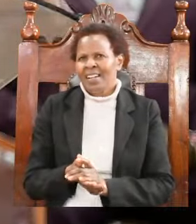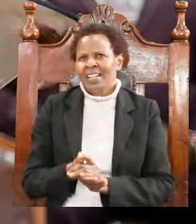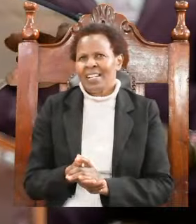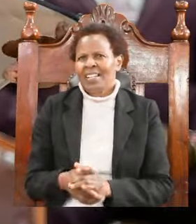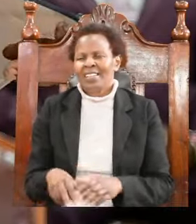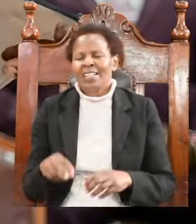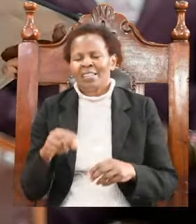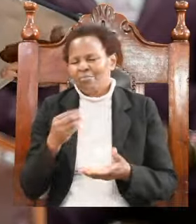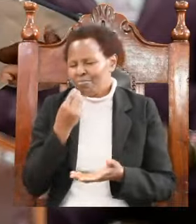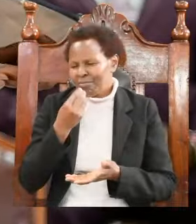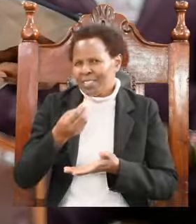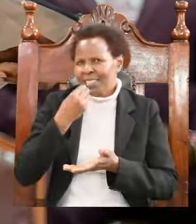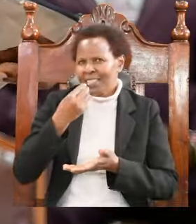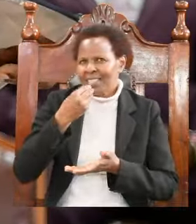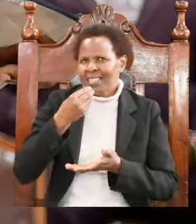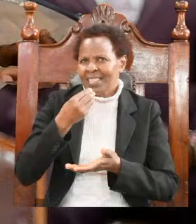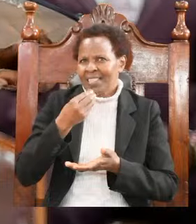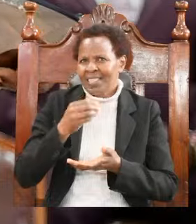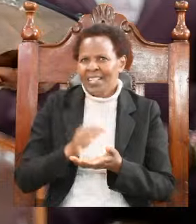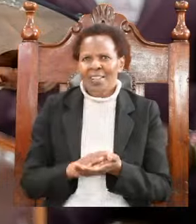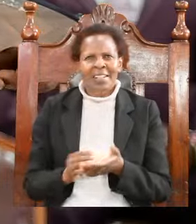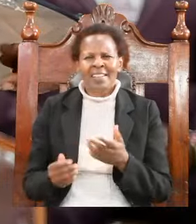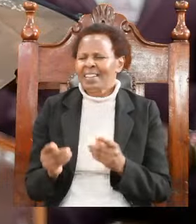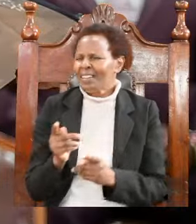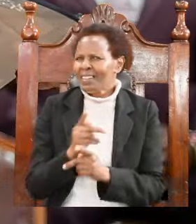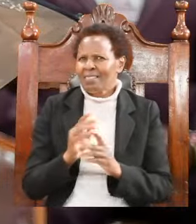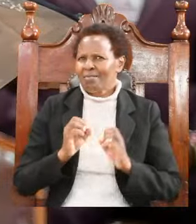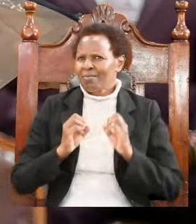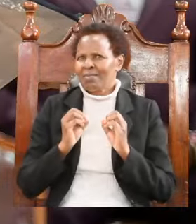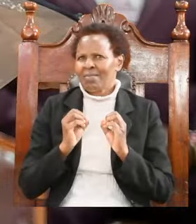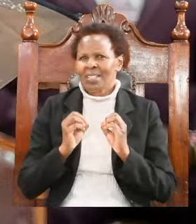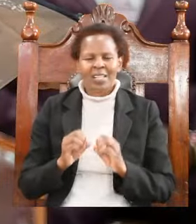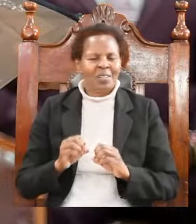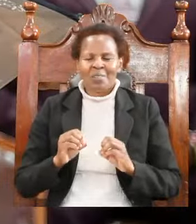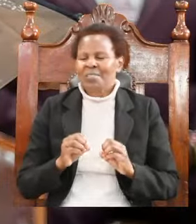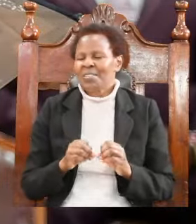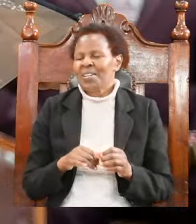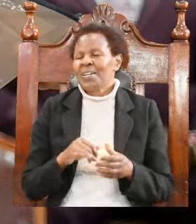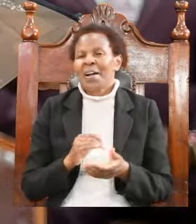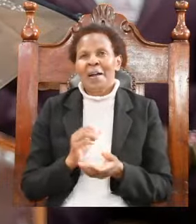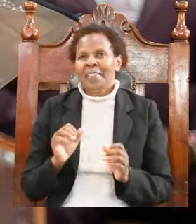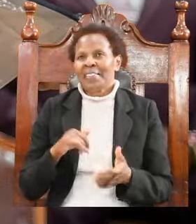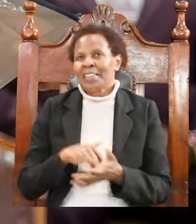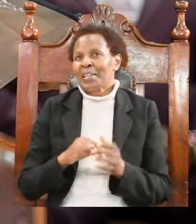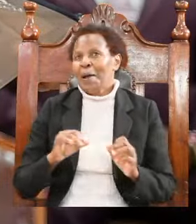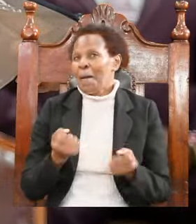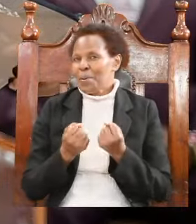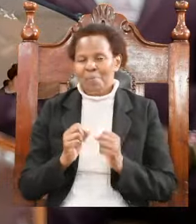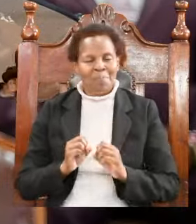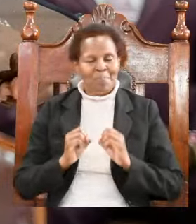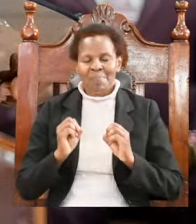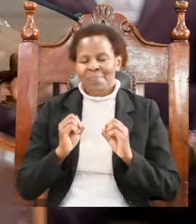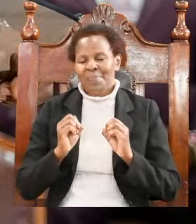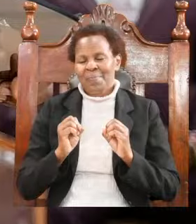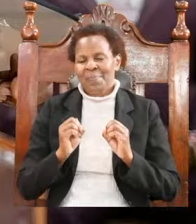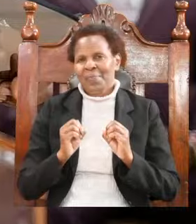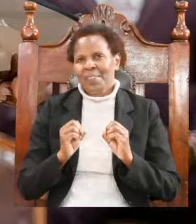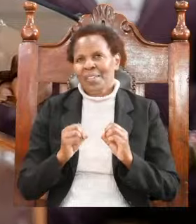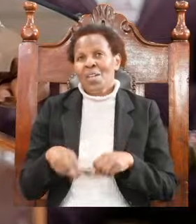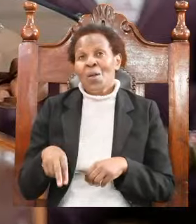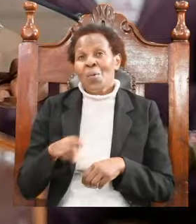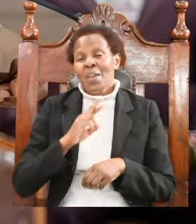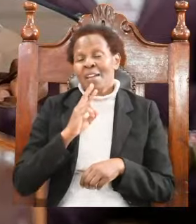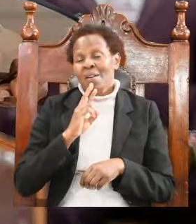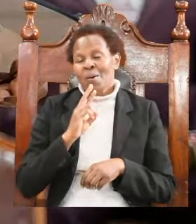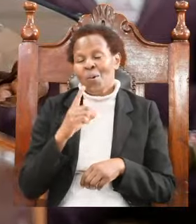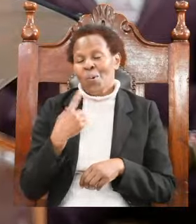side anakula metura without any worries, bwana asifiwe. We Christians